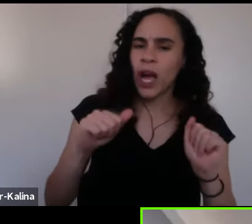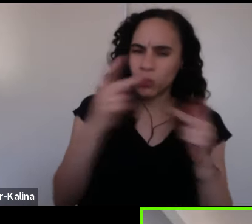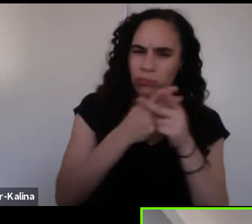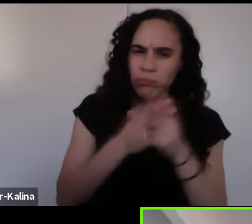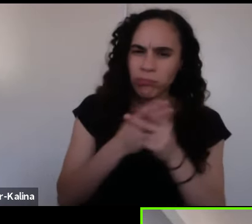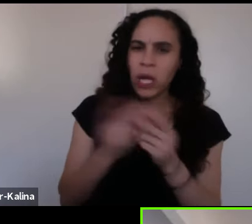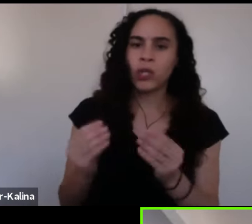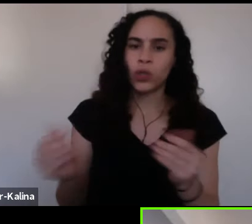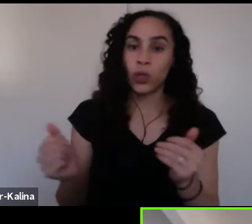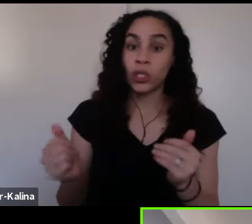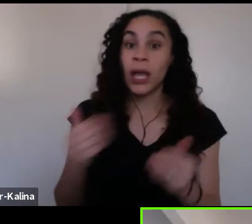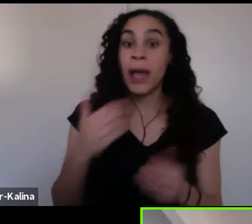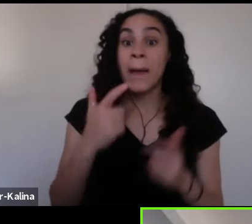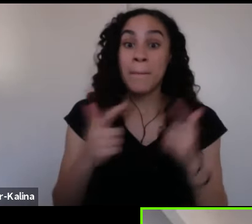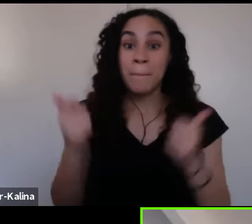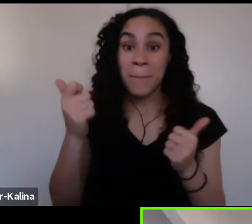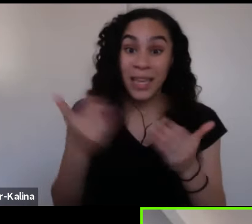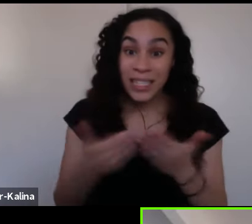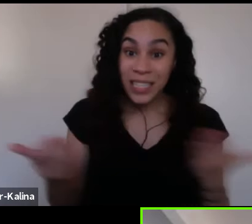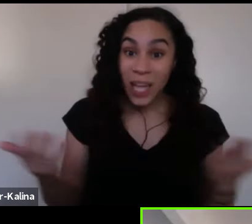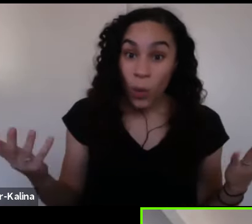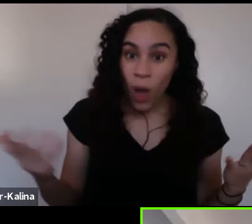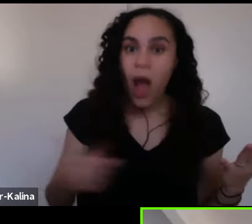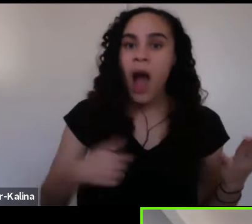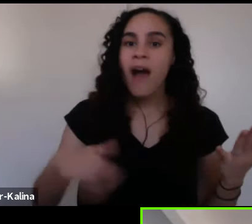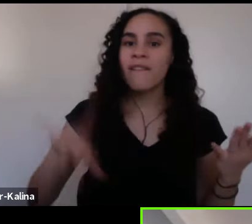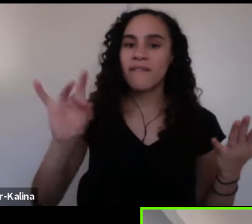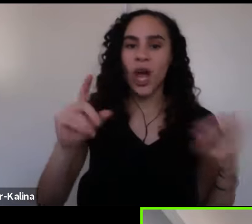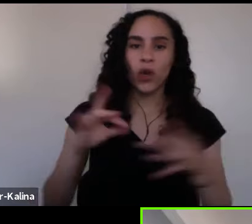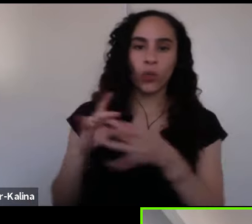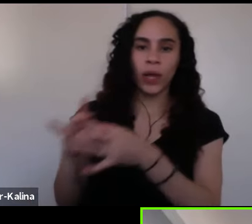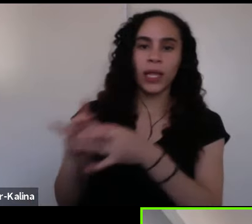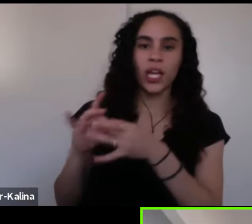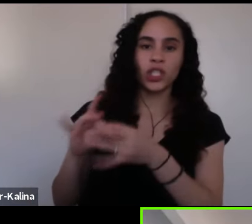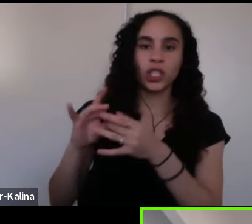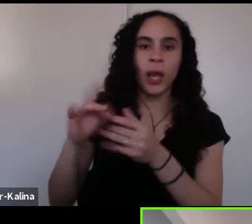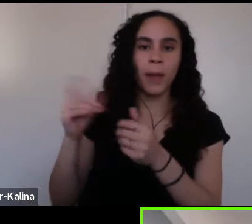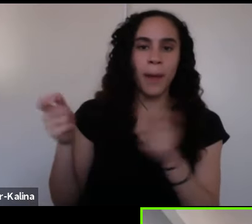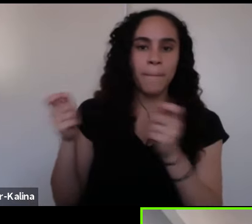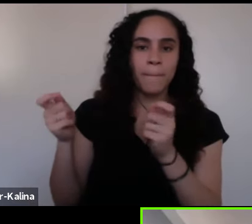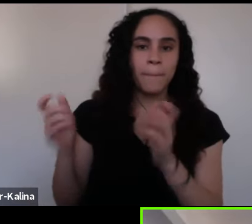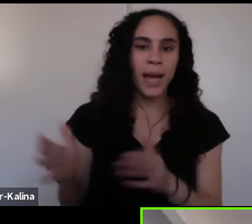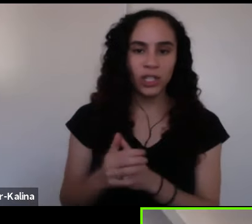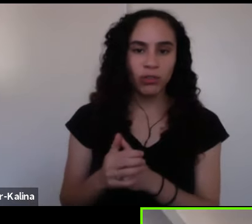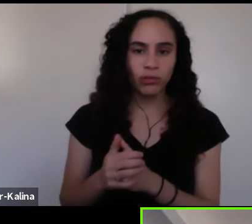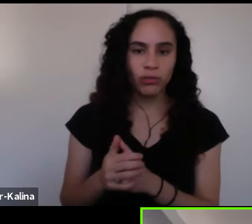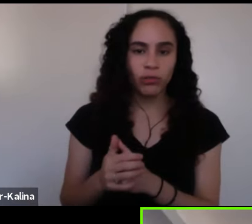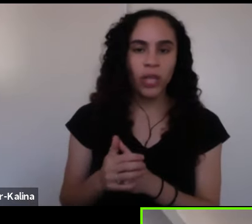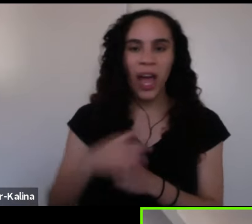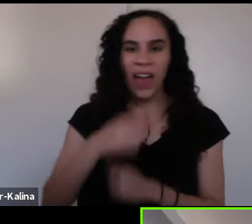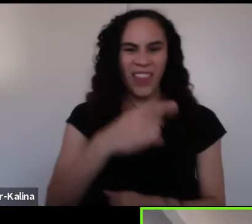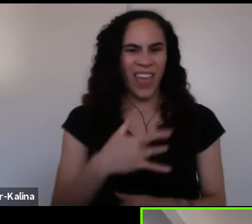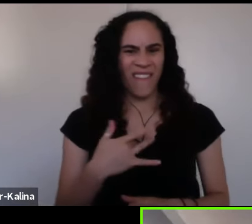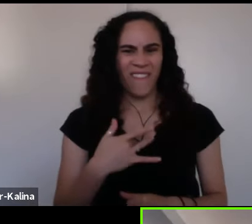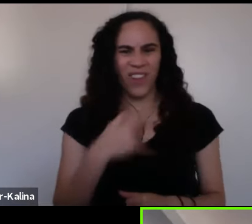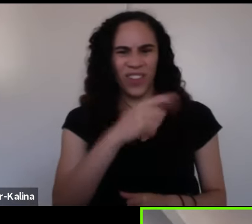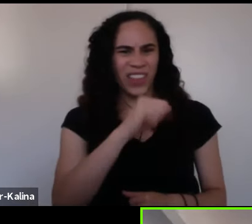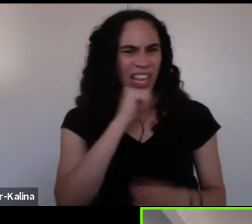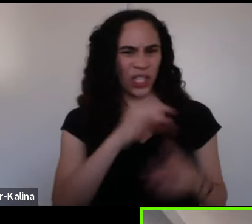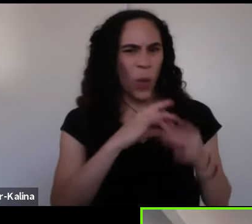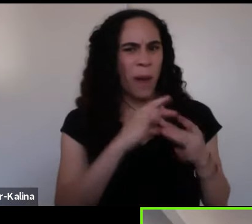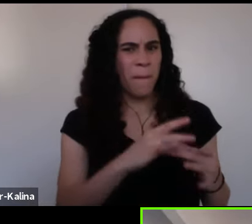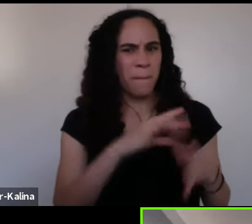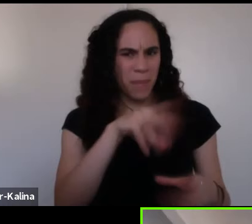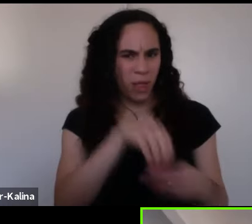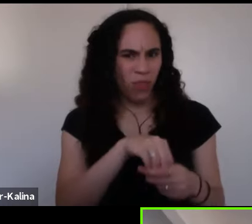was the relationship between them and their managers. You know, why was it that they were leaving? They didn't feel like they belonged because of their relationship with their manager. And